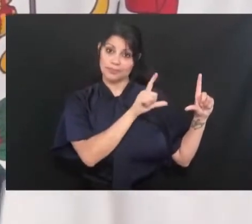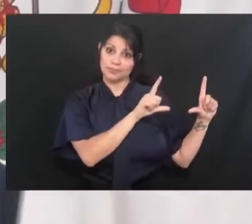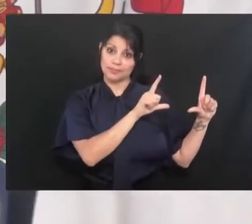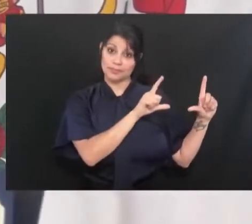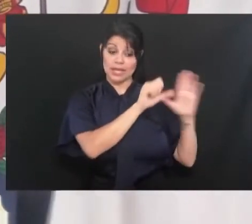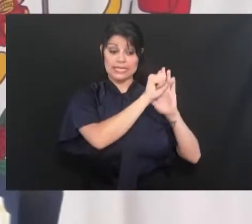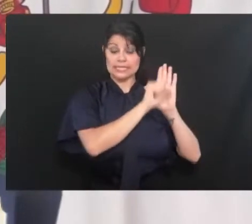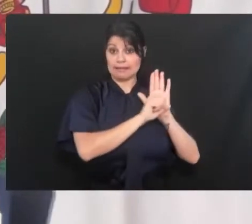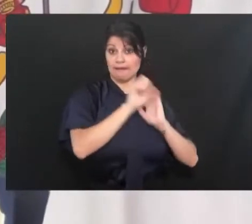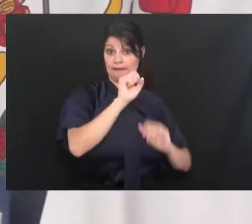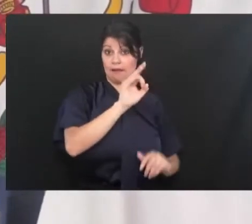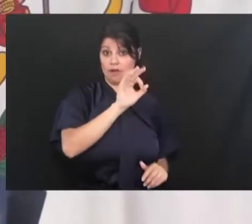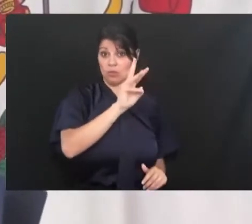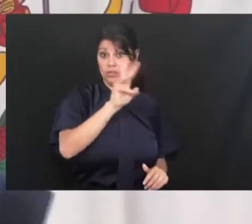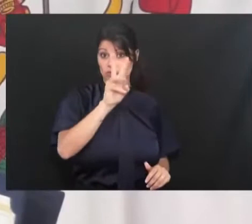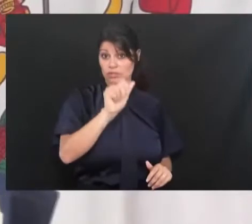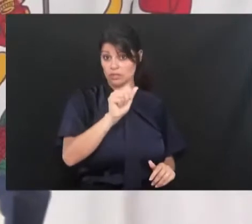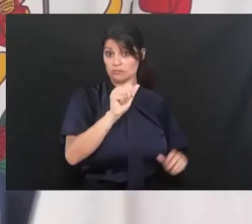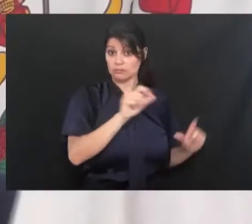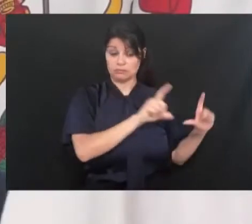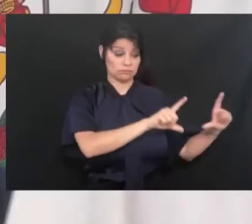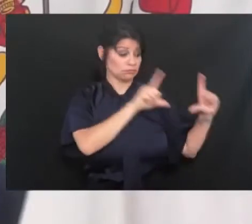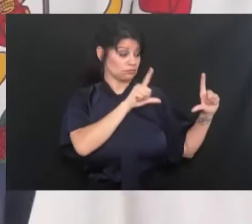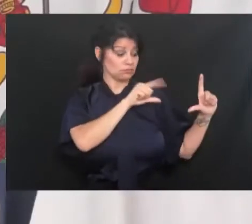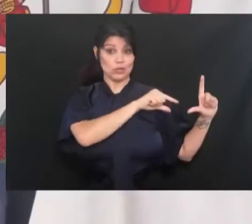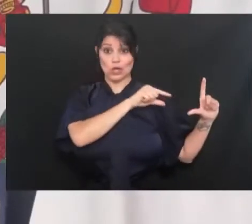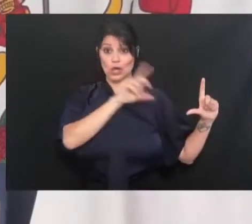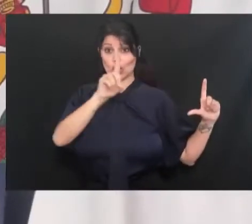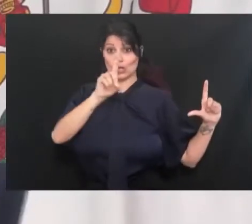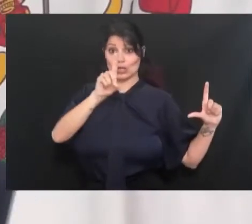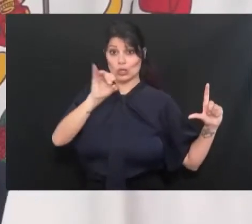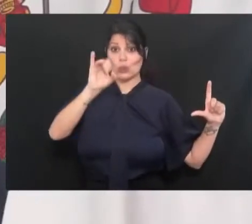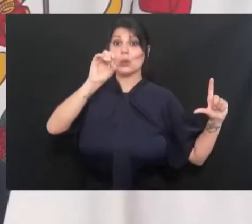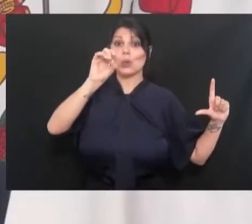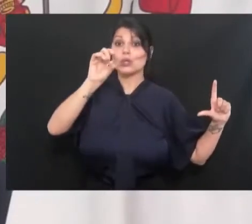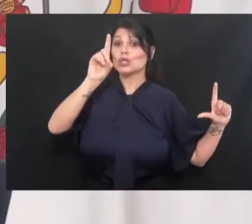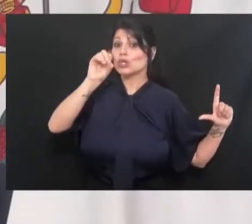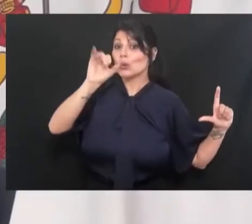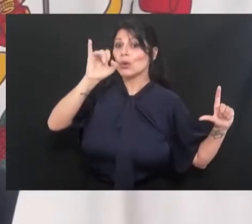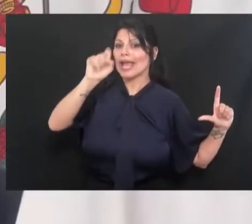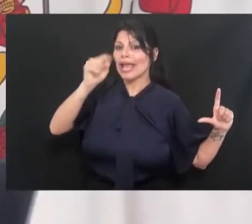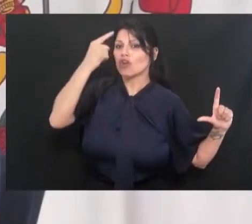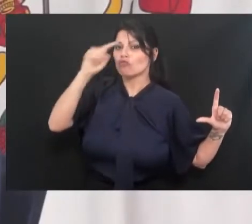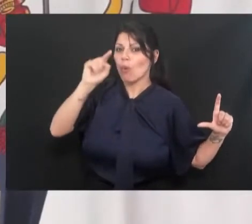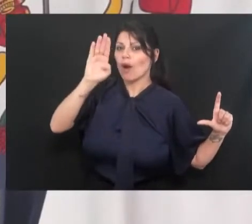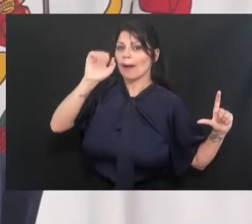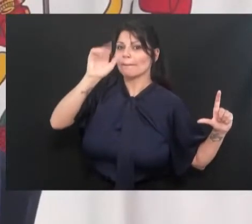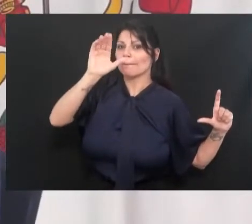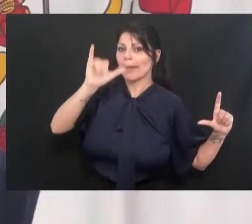State of West Virginia, do it for Baby Dog. Save a life, change